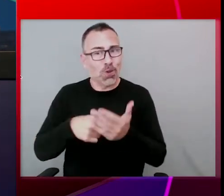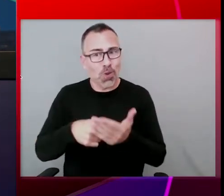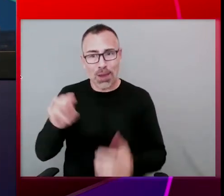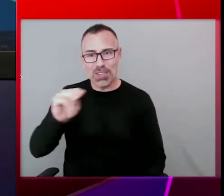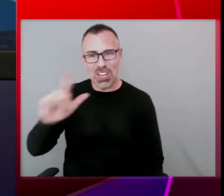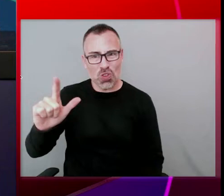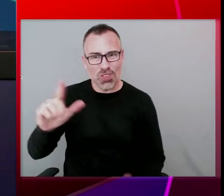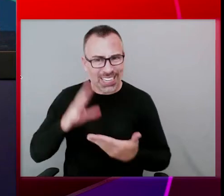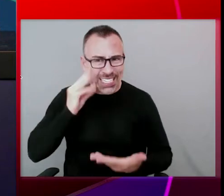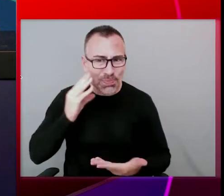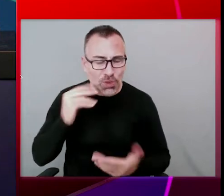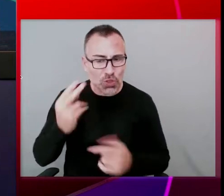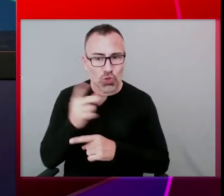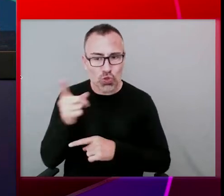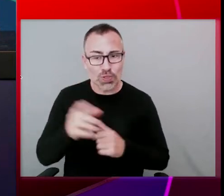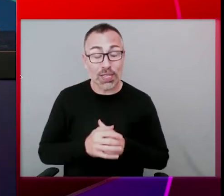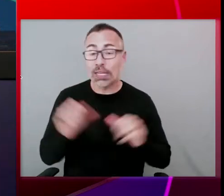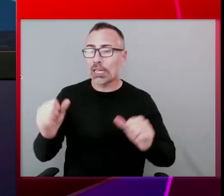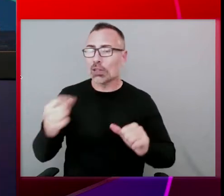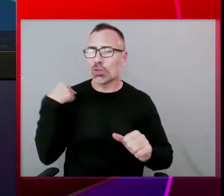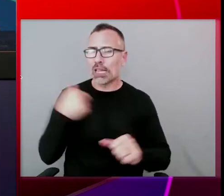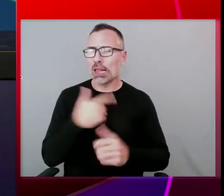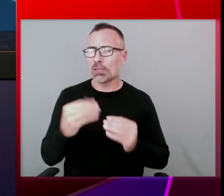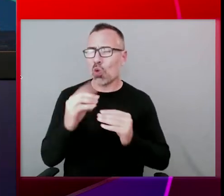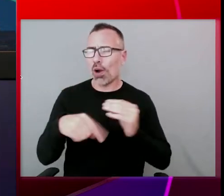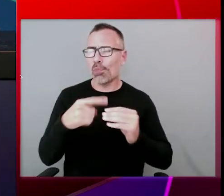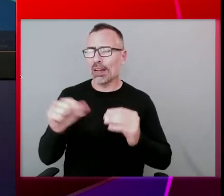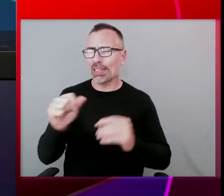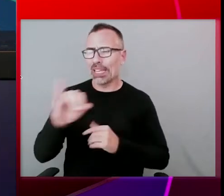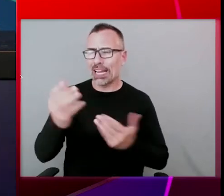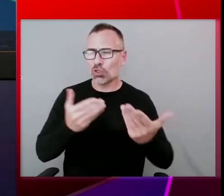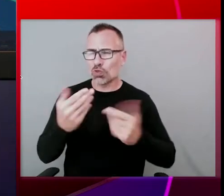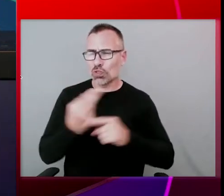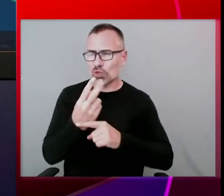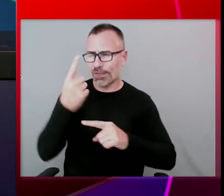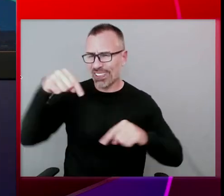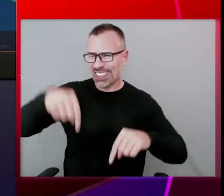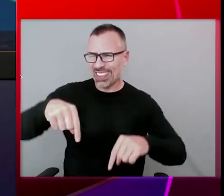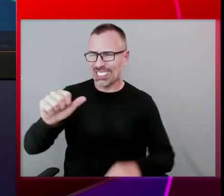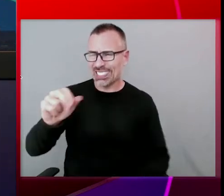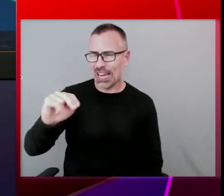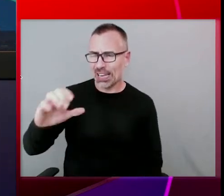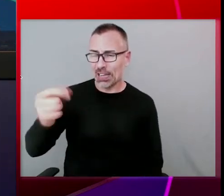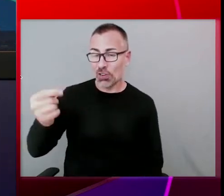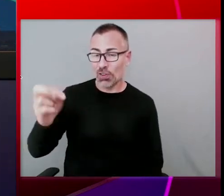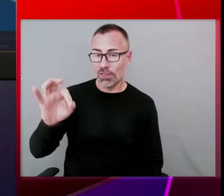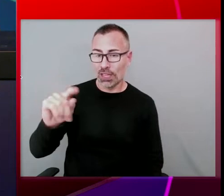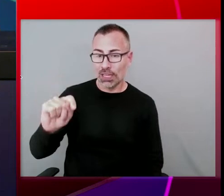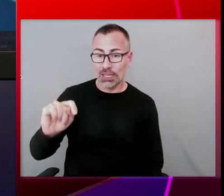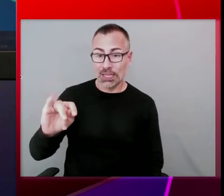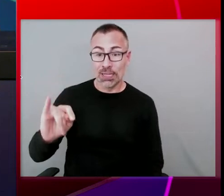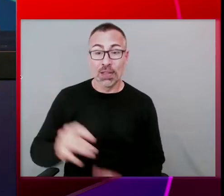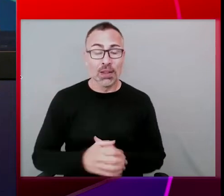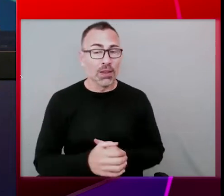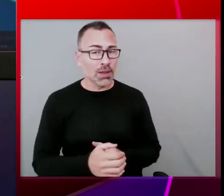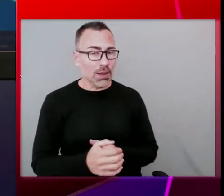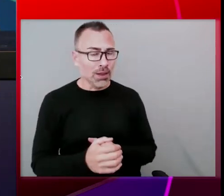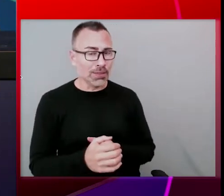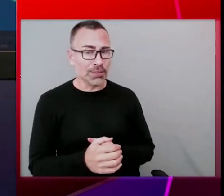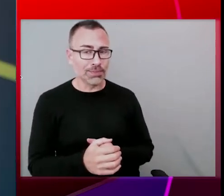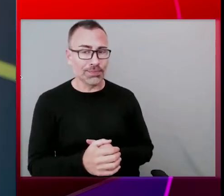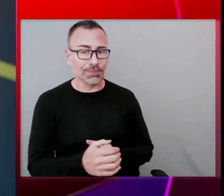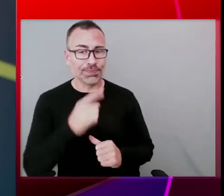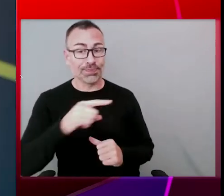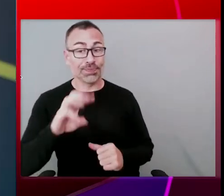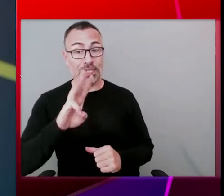can you tell us more about like what are the actual AI services that you're using to make the Sonic Graffiti? Yeah, so with Sonic Graffiti, it's a web app